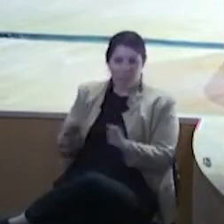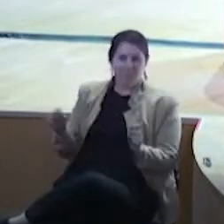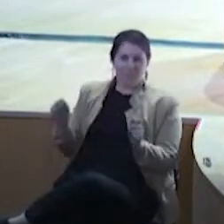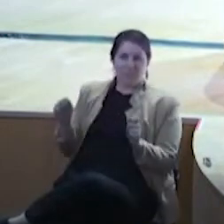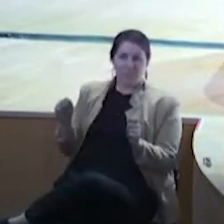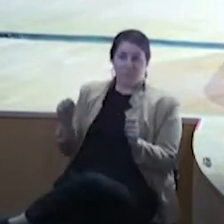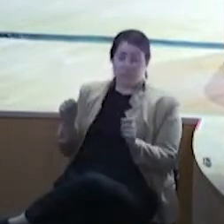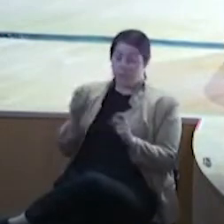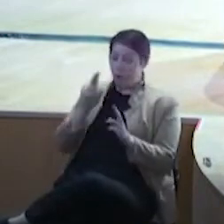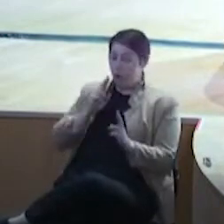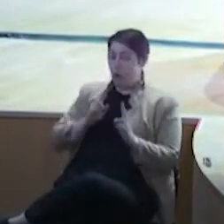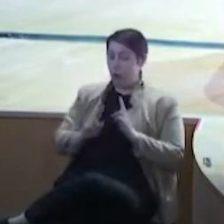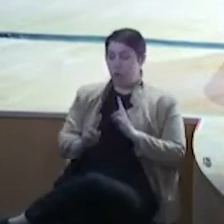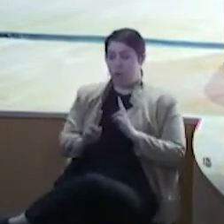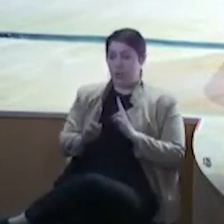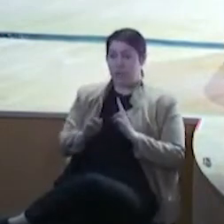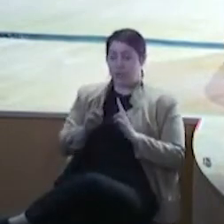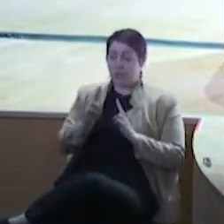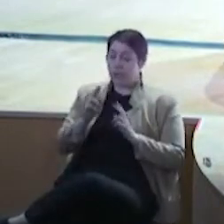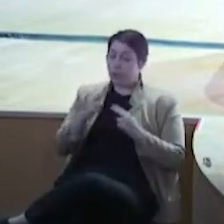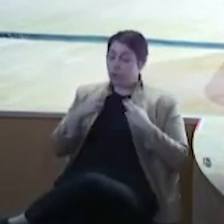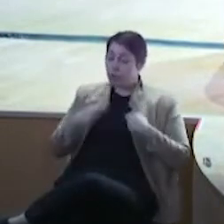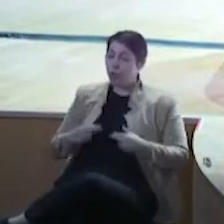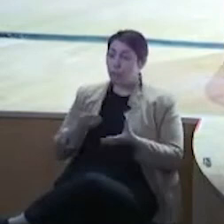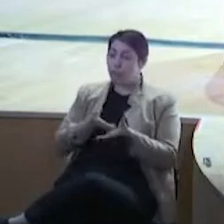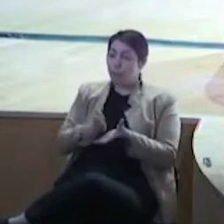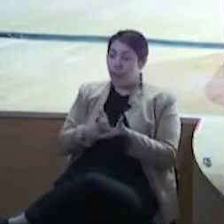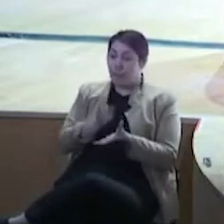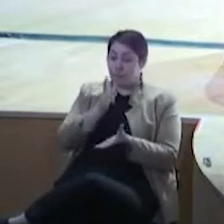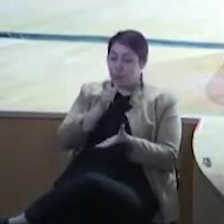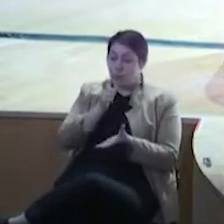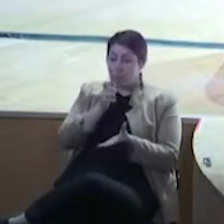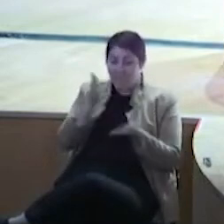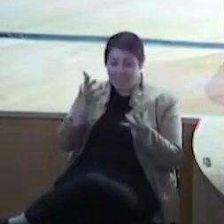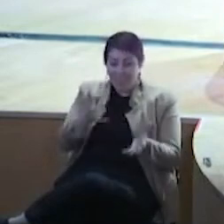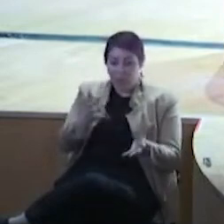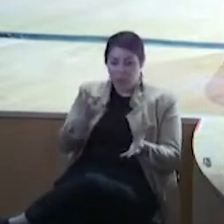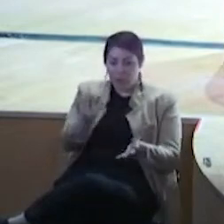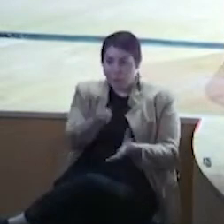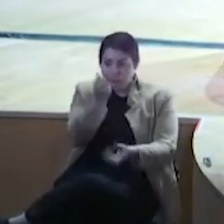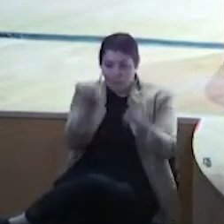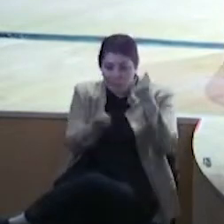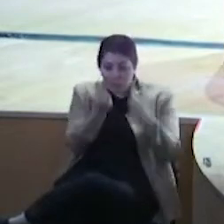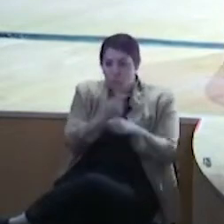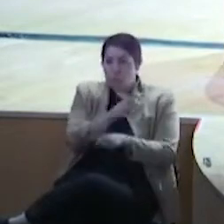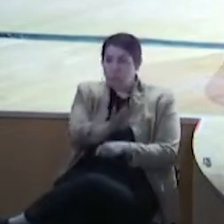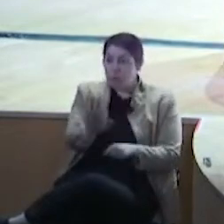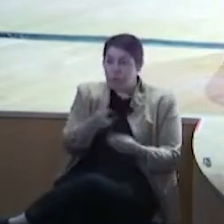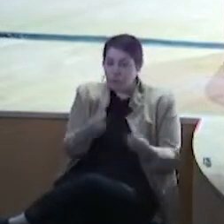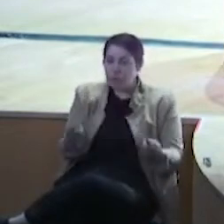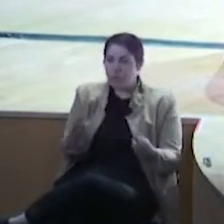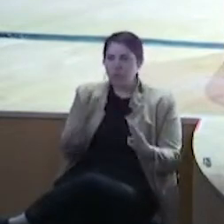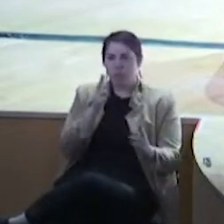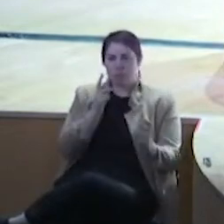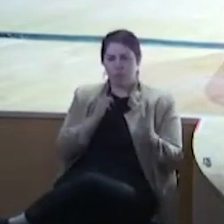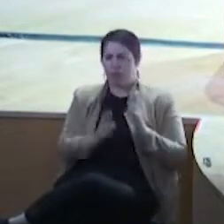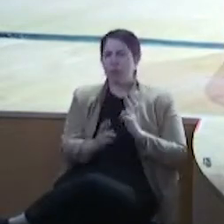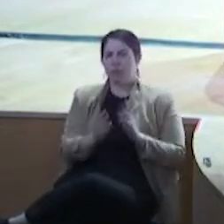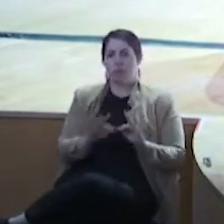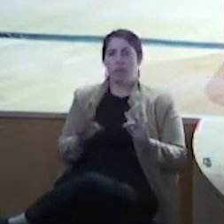honoring those human rights of the people that are supporting them, bringing the focus down